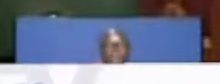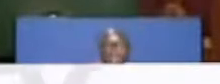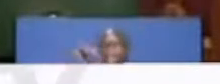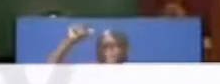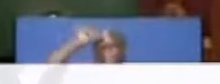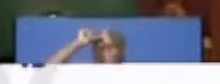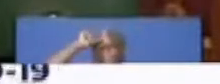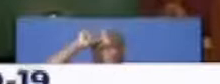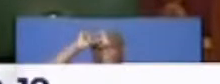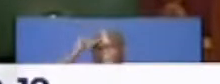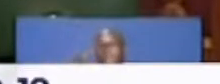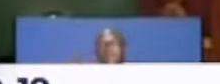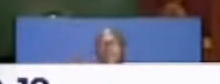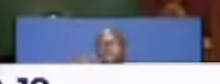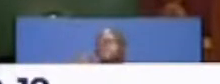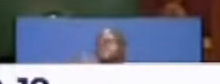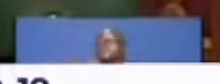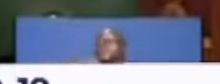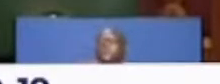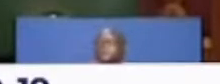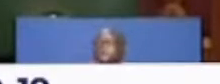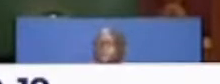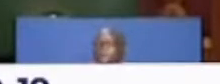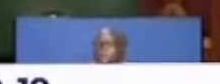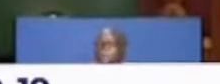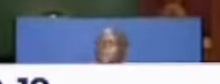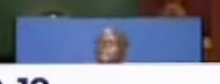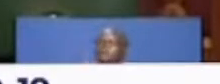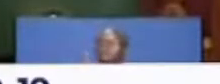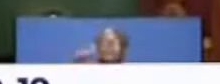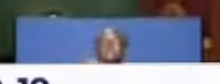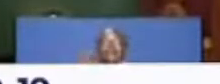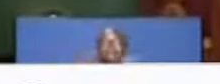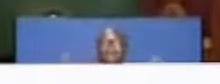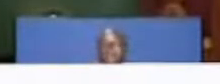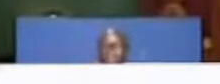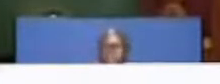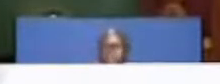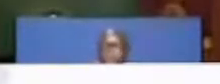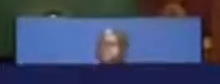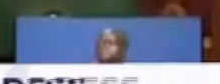have been about contracting our development timelines through aggressive